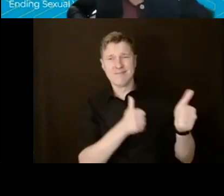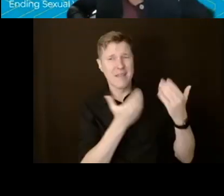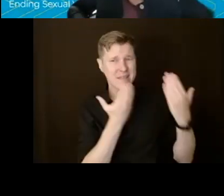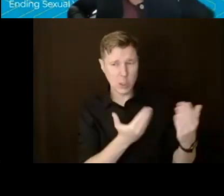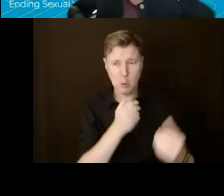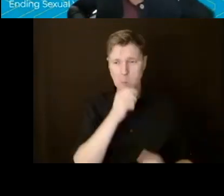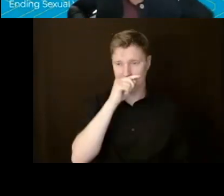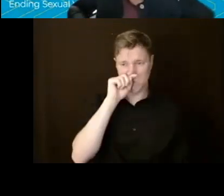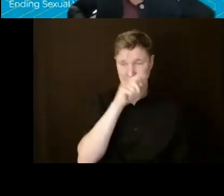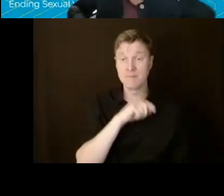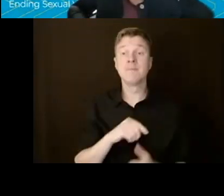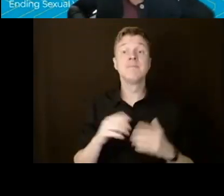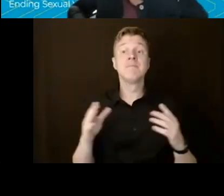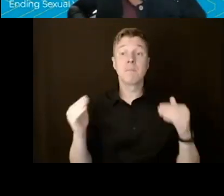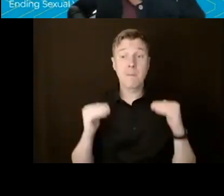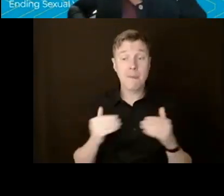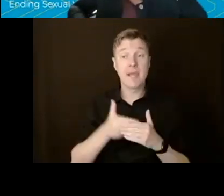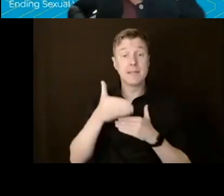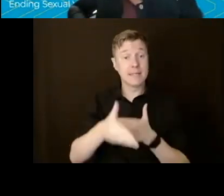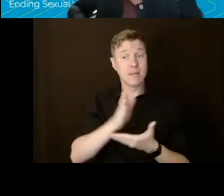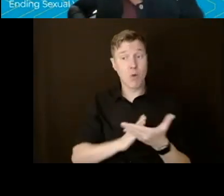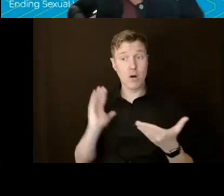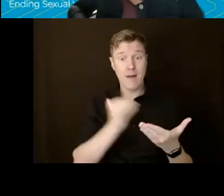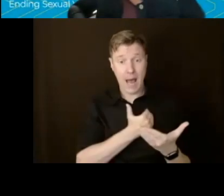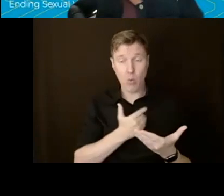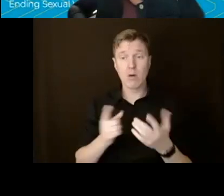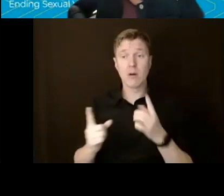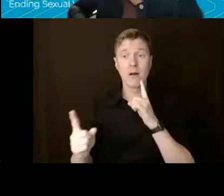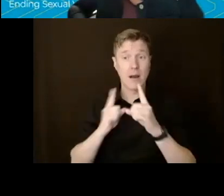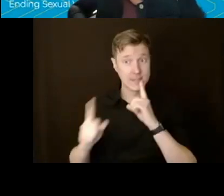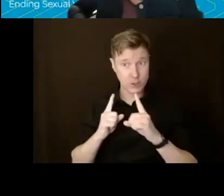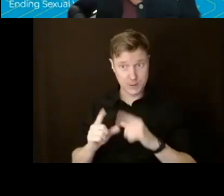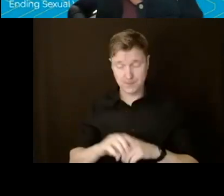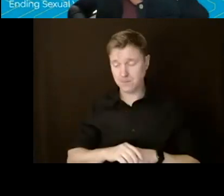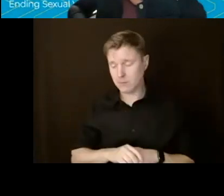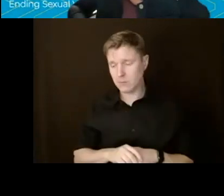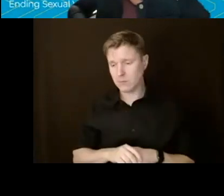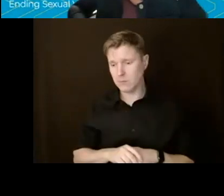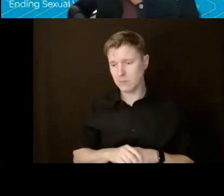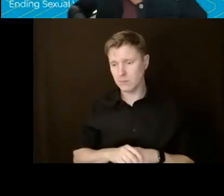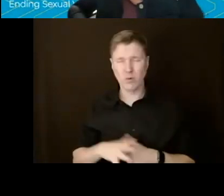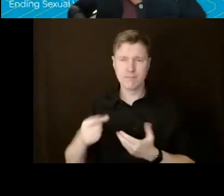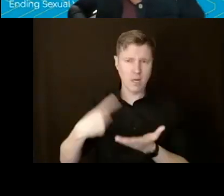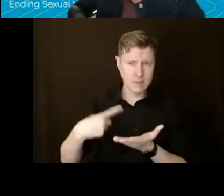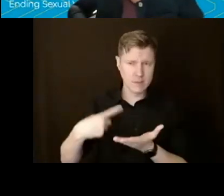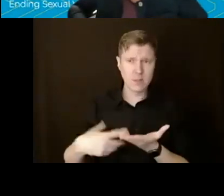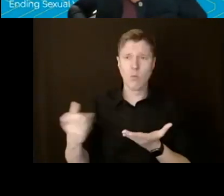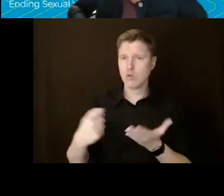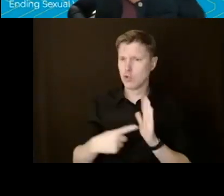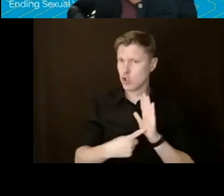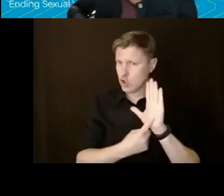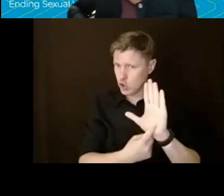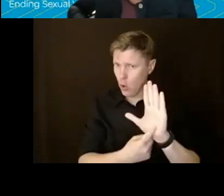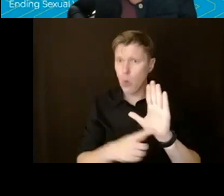So the next part of our conversation, we want to give you an opportunity to see this sort of in